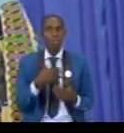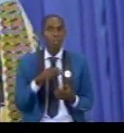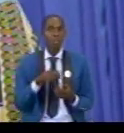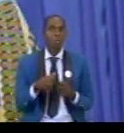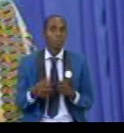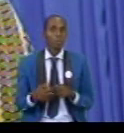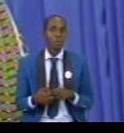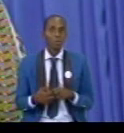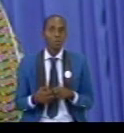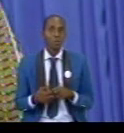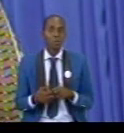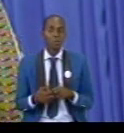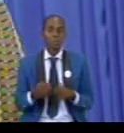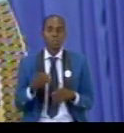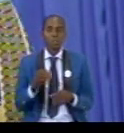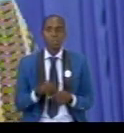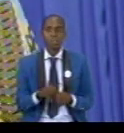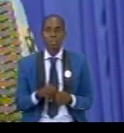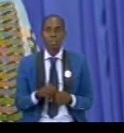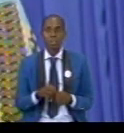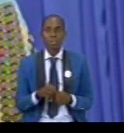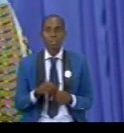ninu odu